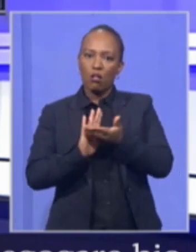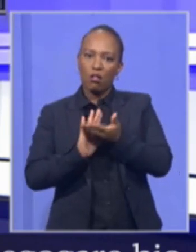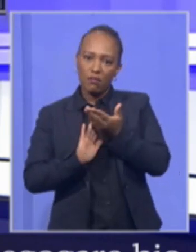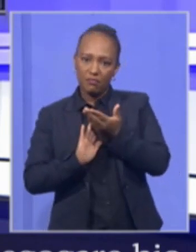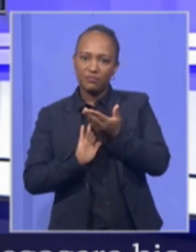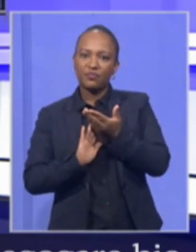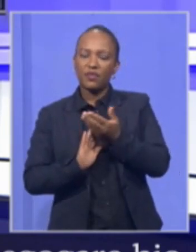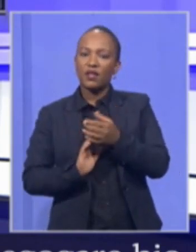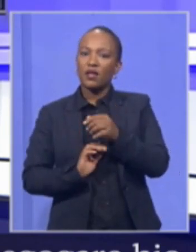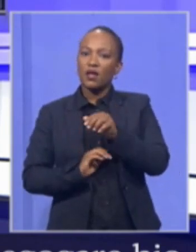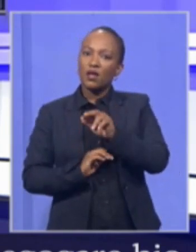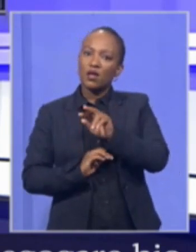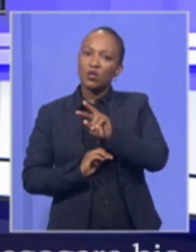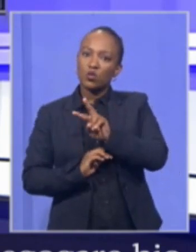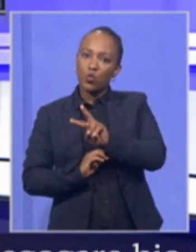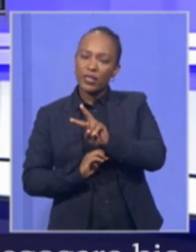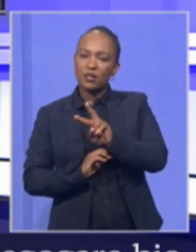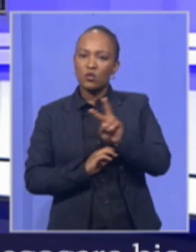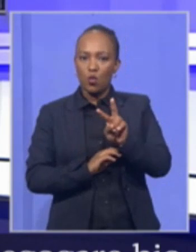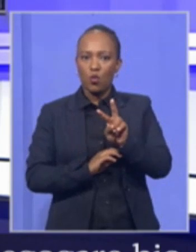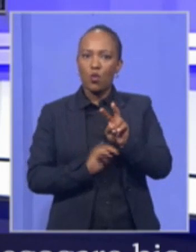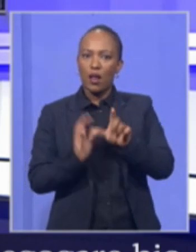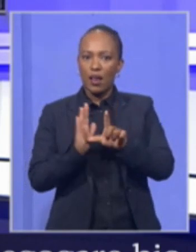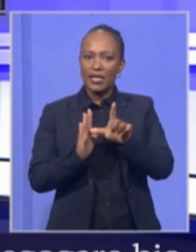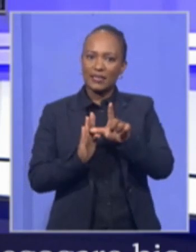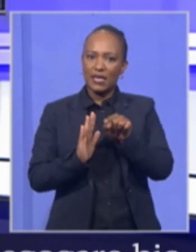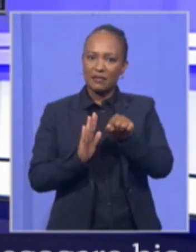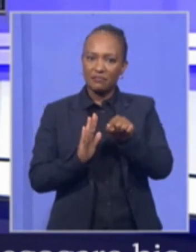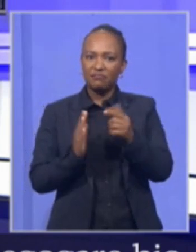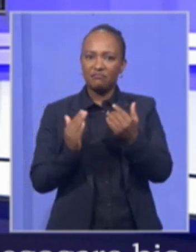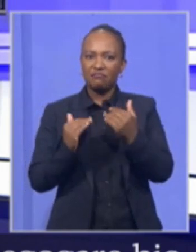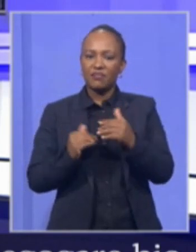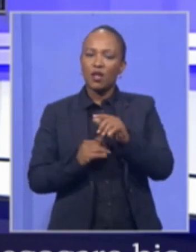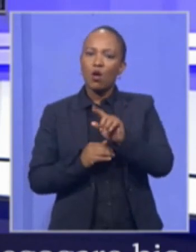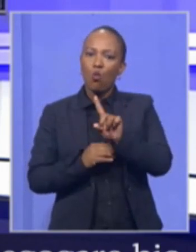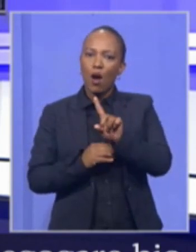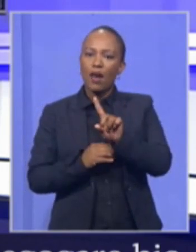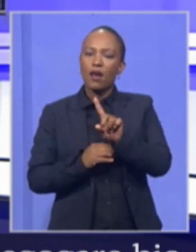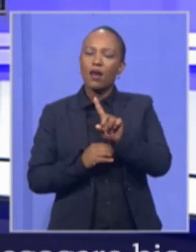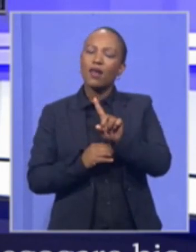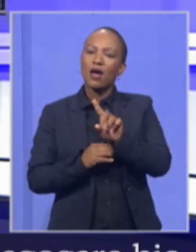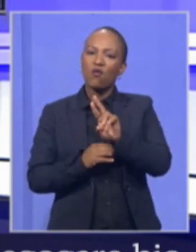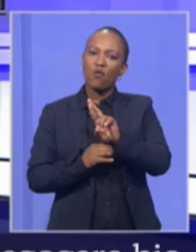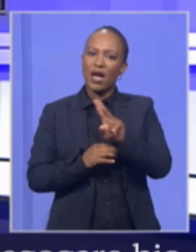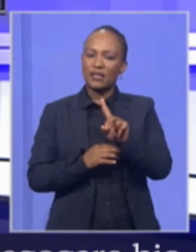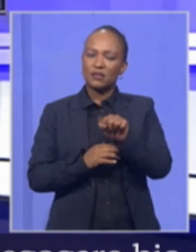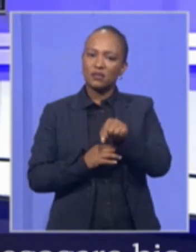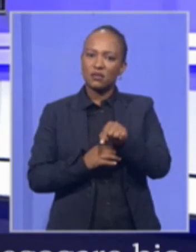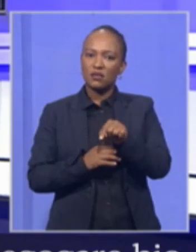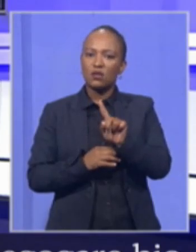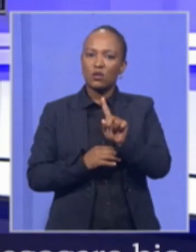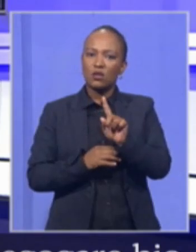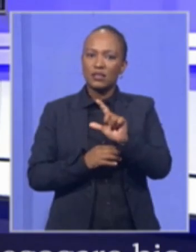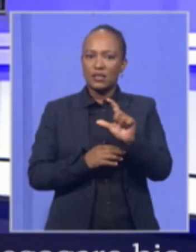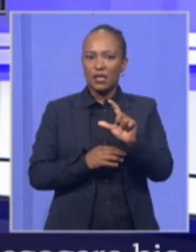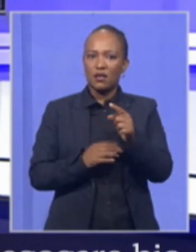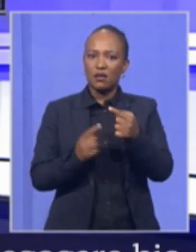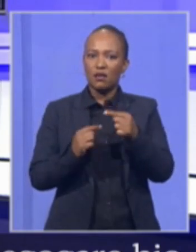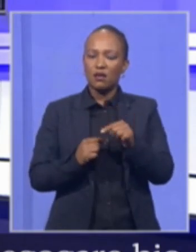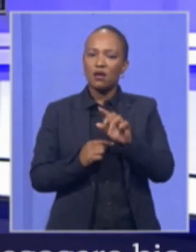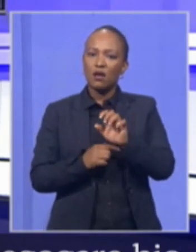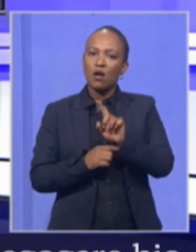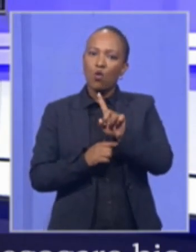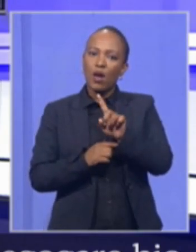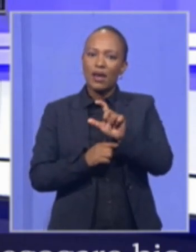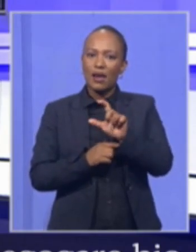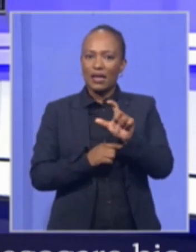tše 32 litere, mola diesel ya go oketšwa ka ranta le sente tee go ya go ranta le sente tše 5